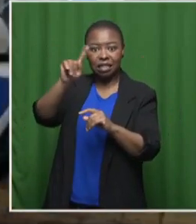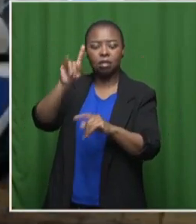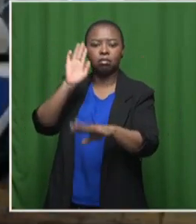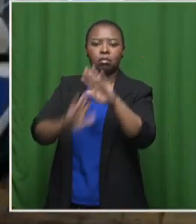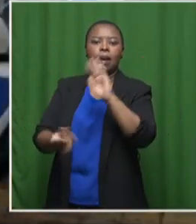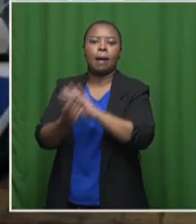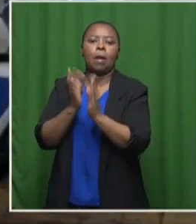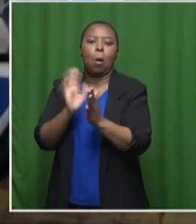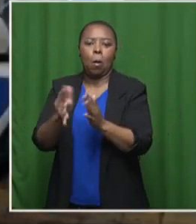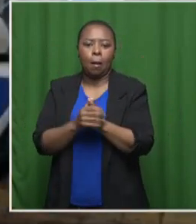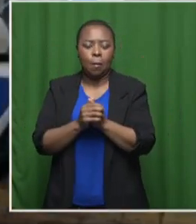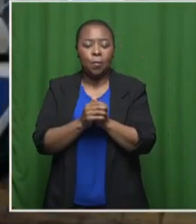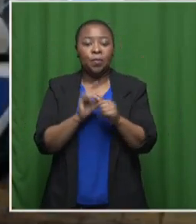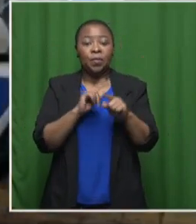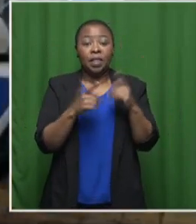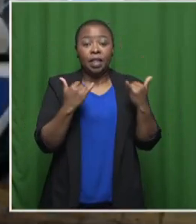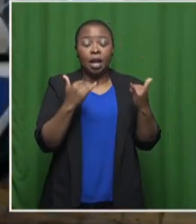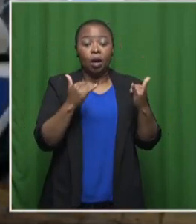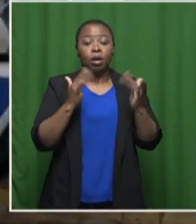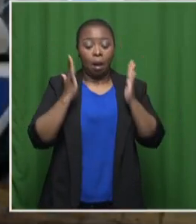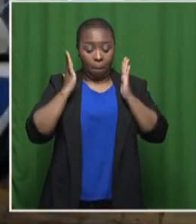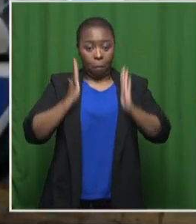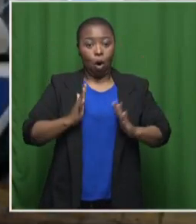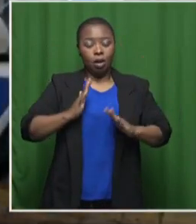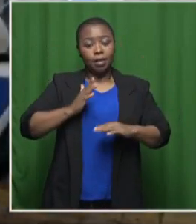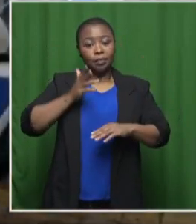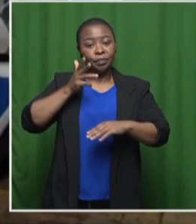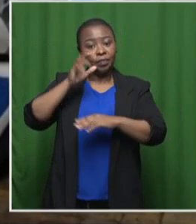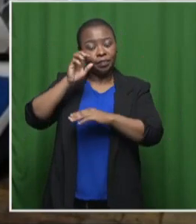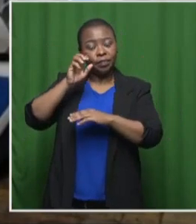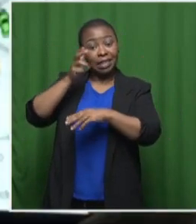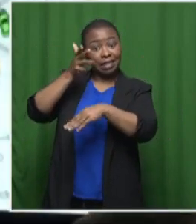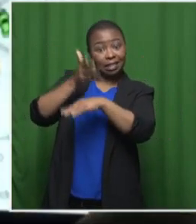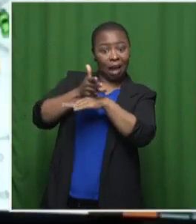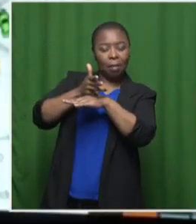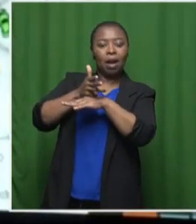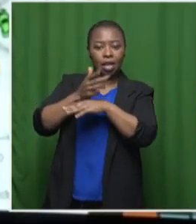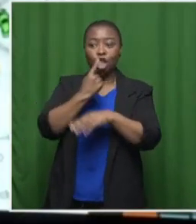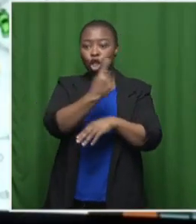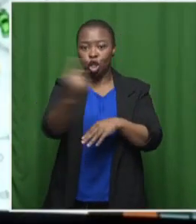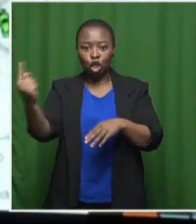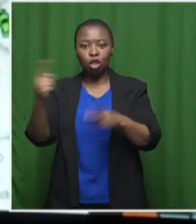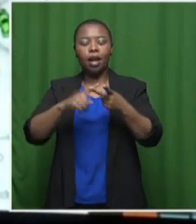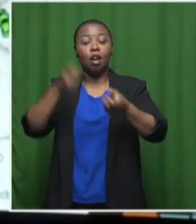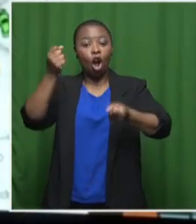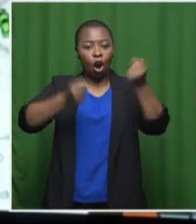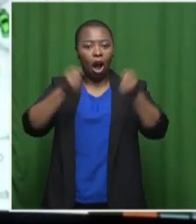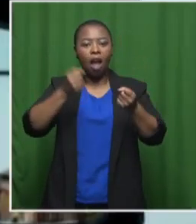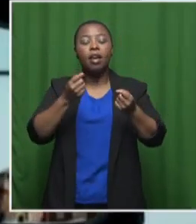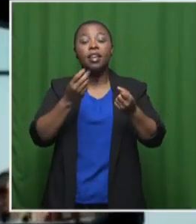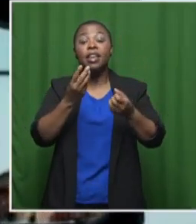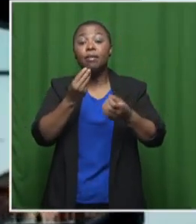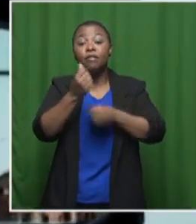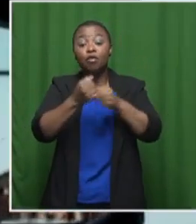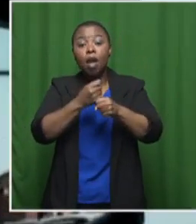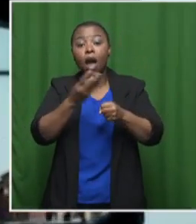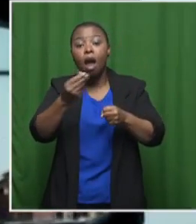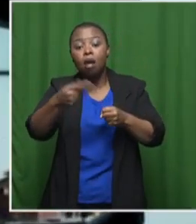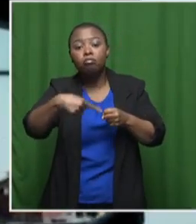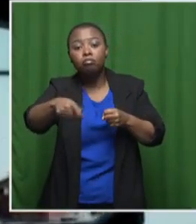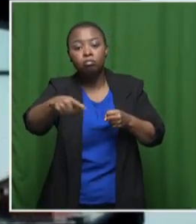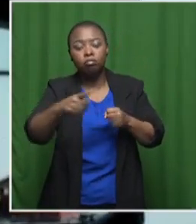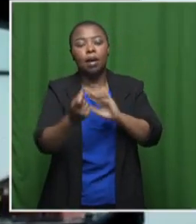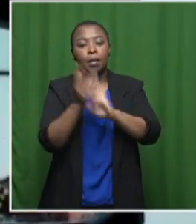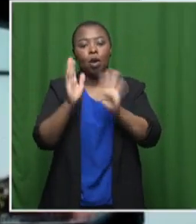municipality aims to roll out the dash and body cams to each law enforcement officer and vehicle over the next few years. It says